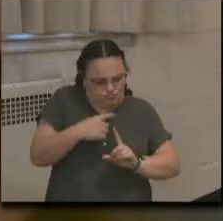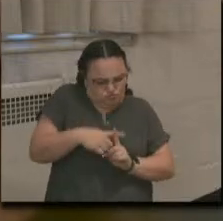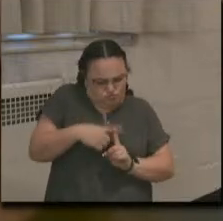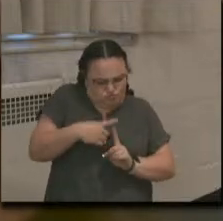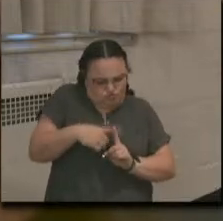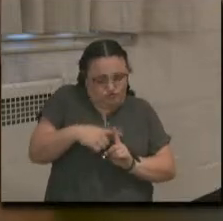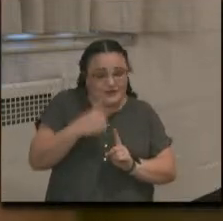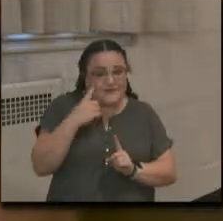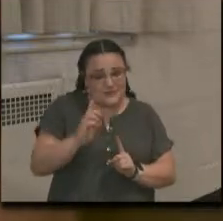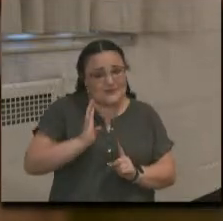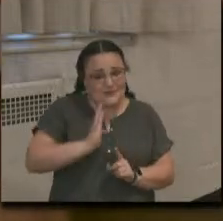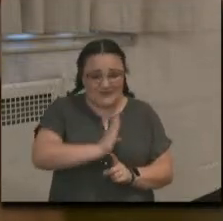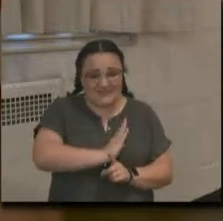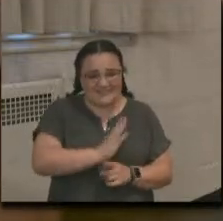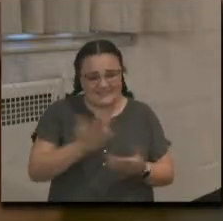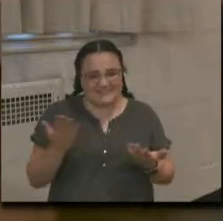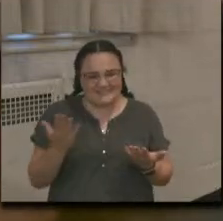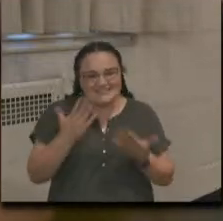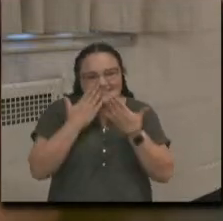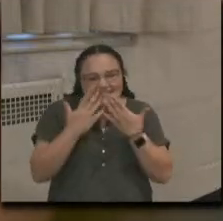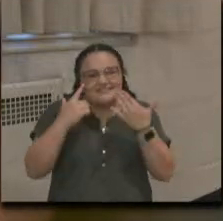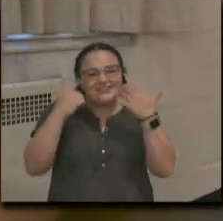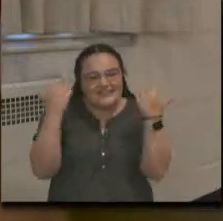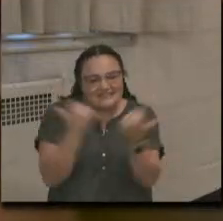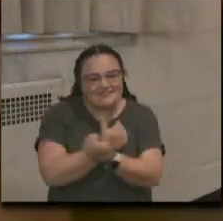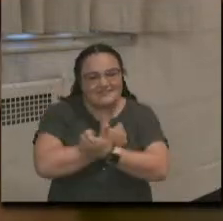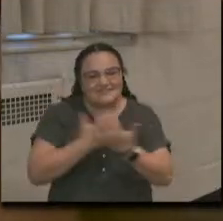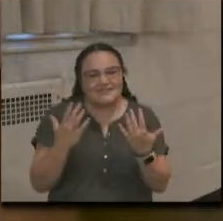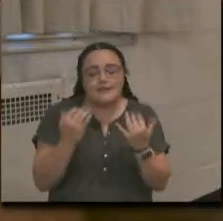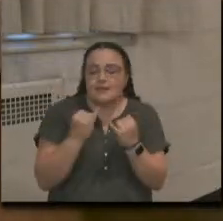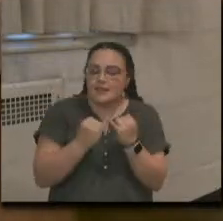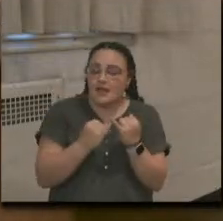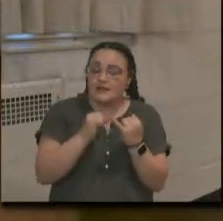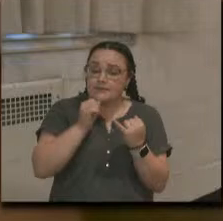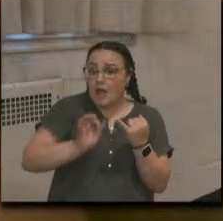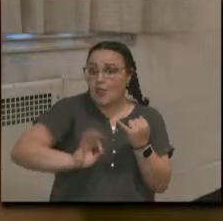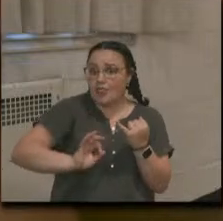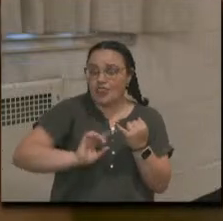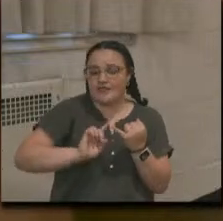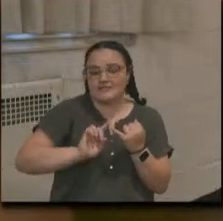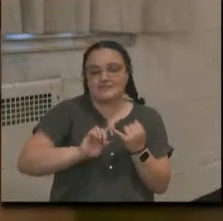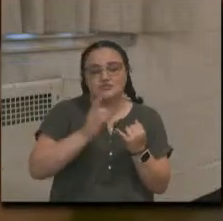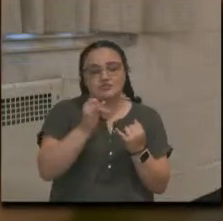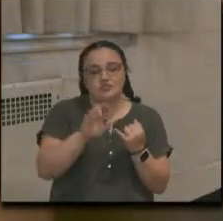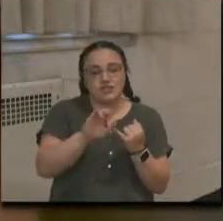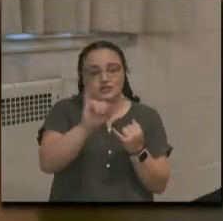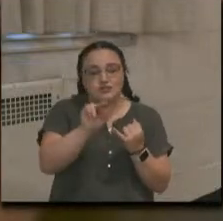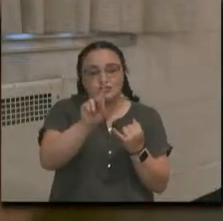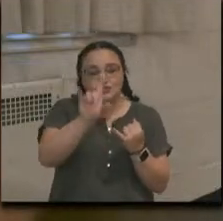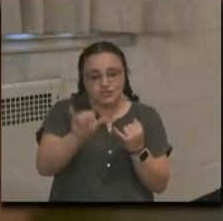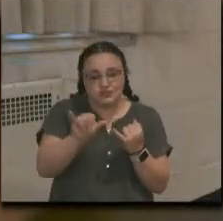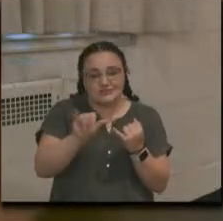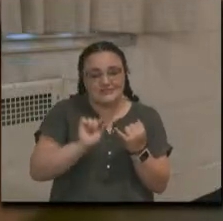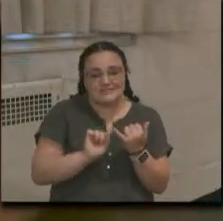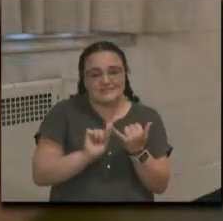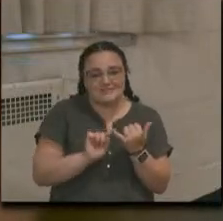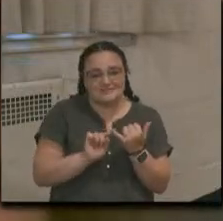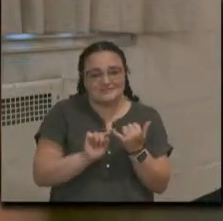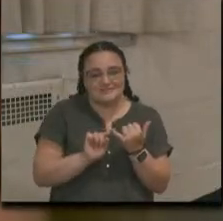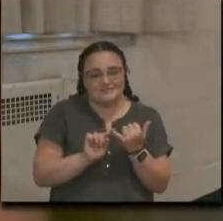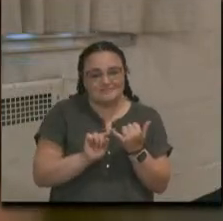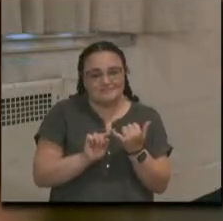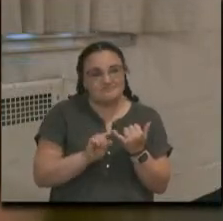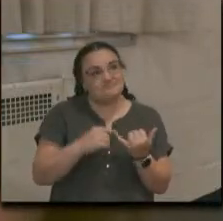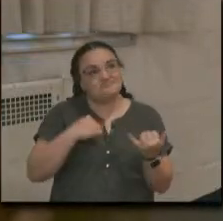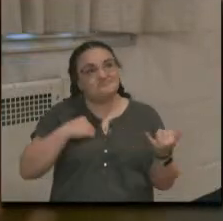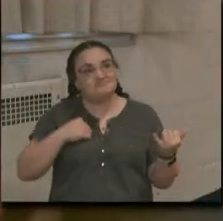on the board. Thank you for everything. And last but not least, Chair Judy Mickens-Murray, from one